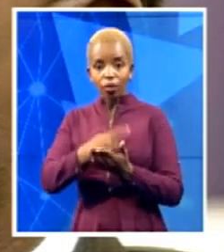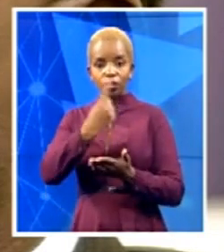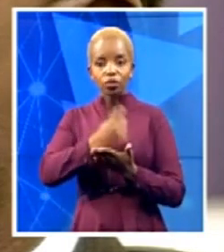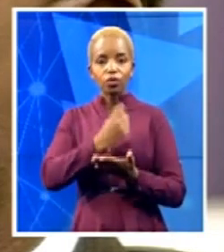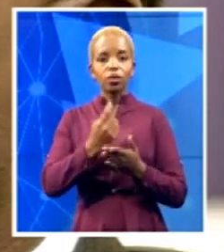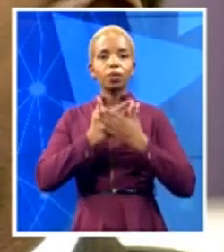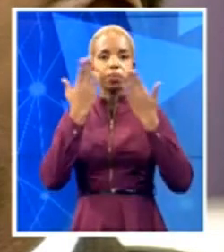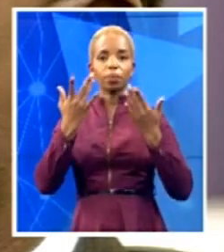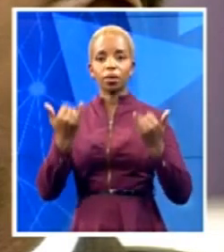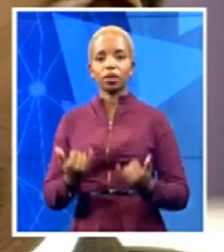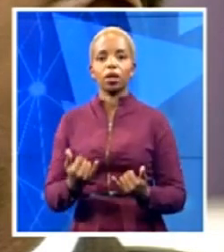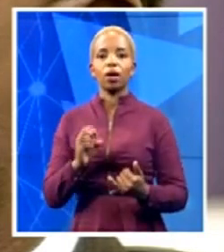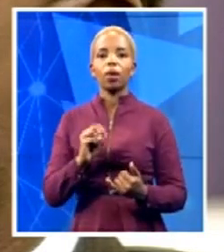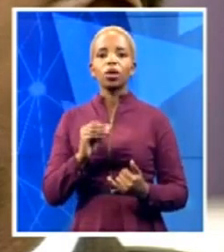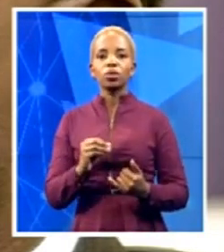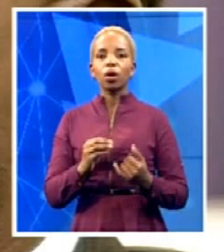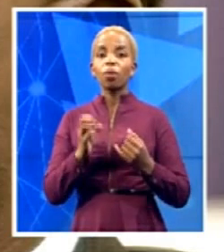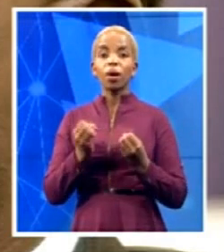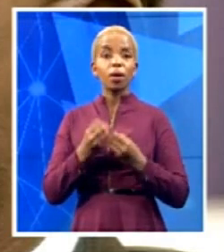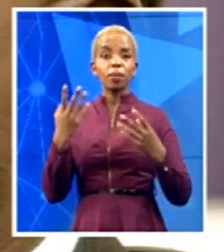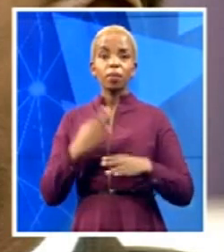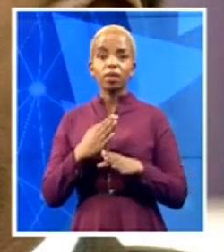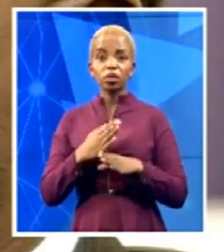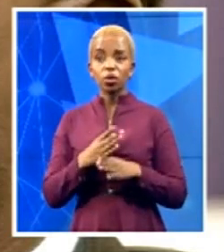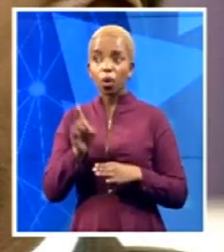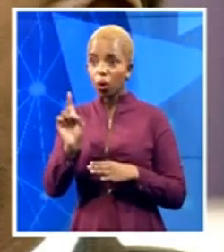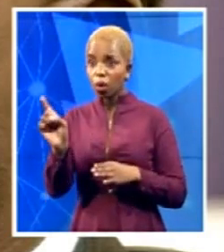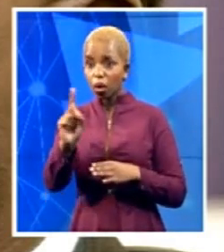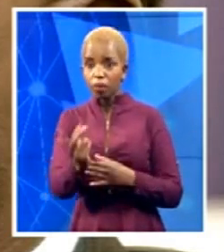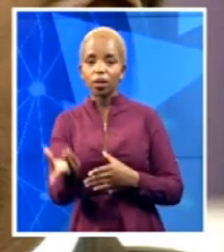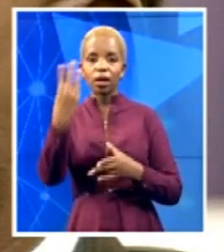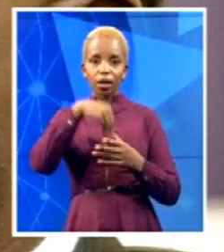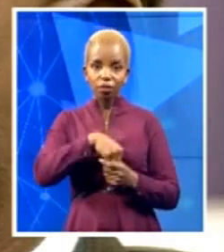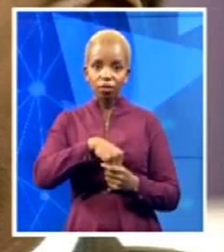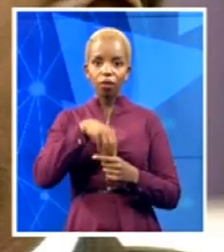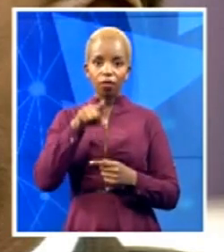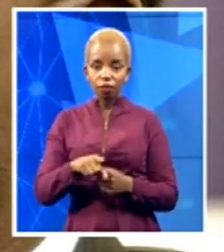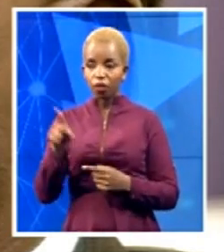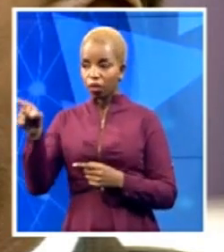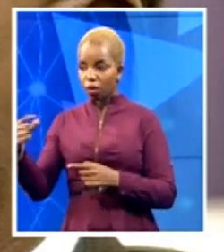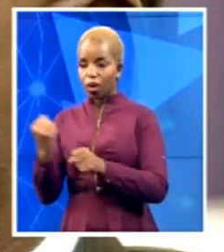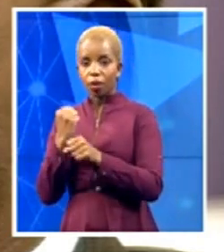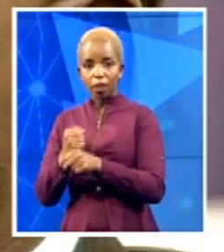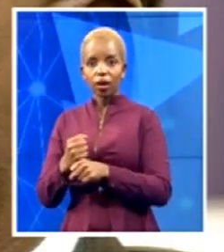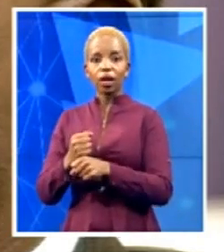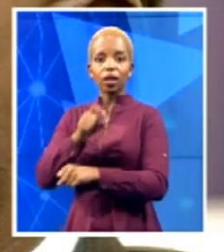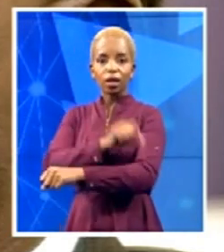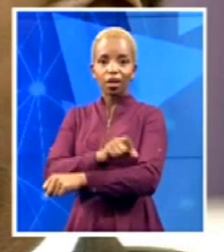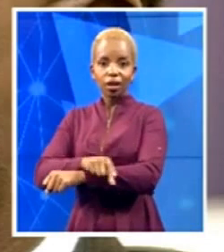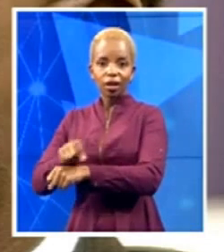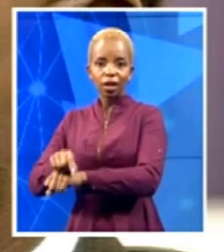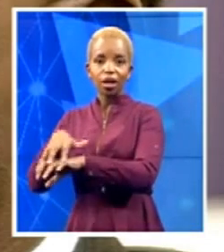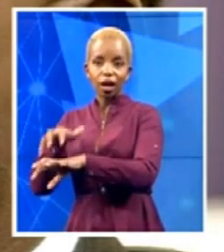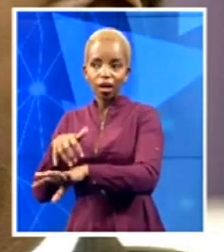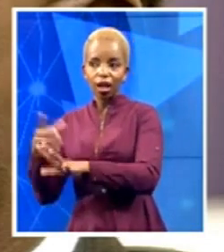well that are part of that value chain who are obviously suffering because sooner or later people are not going to be able to sustain this. And what's the easiest thing